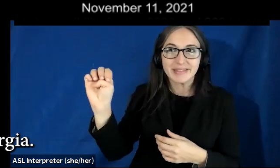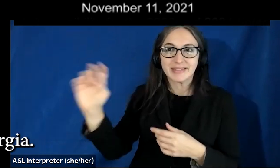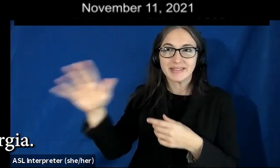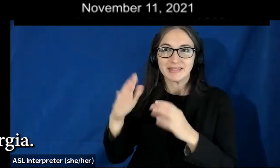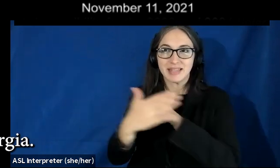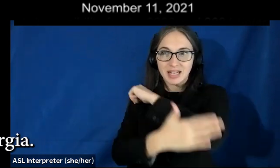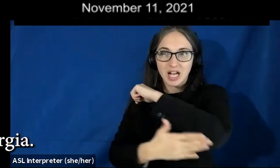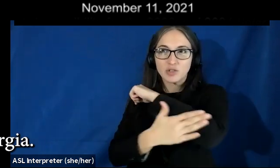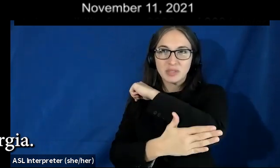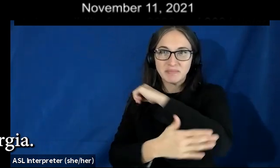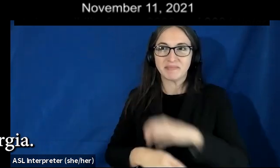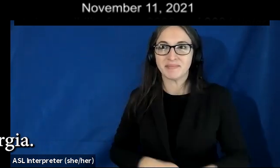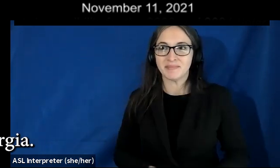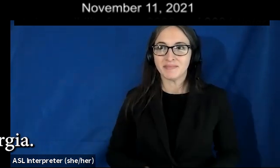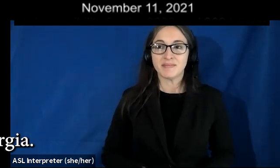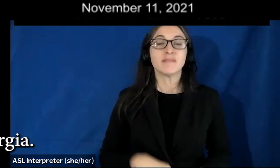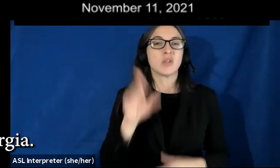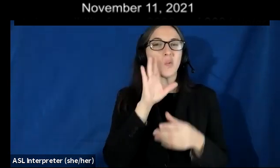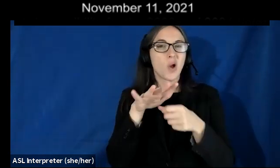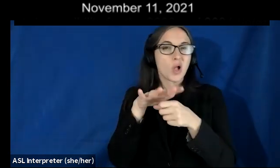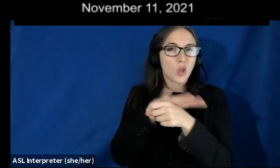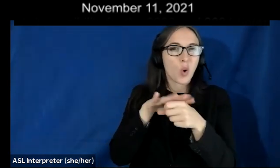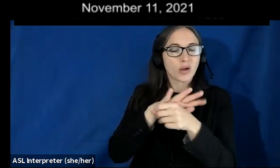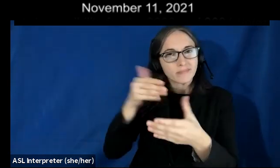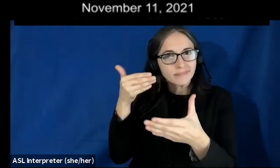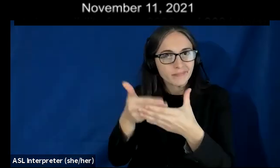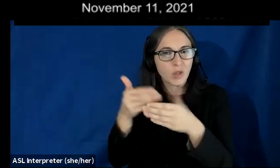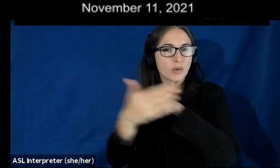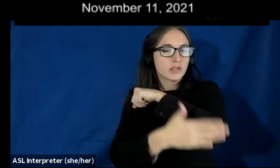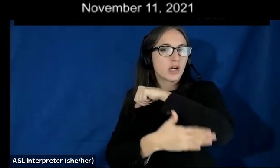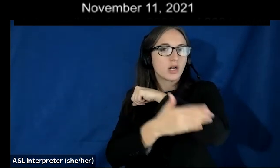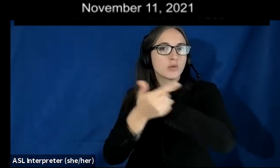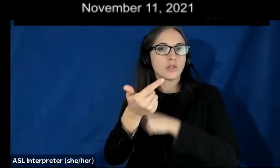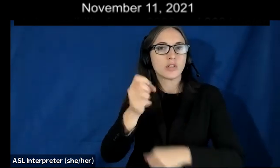are located very close to Georgia, and